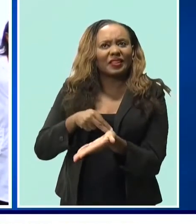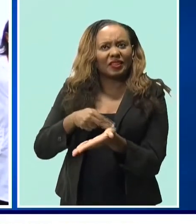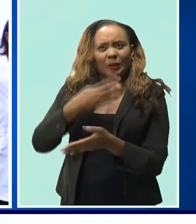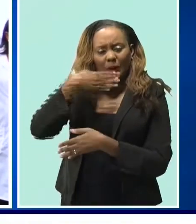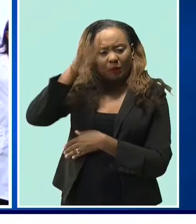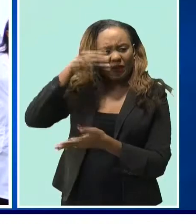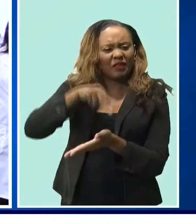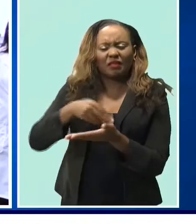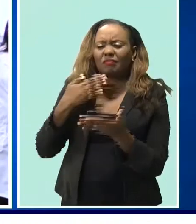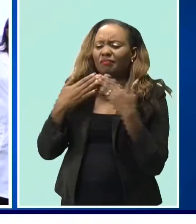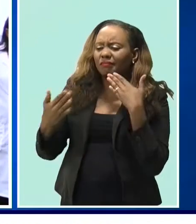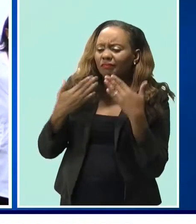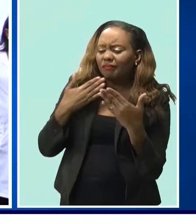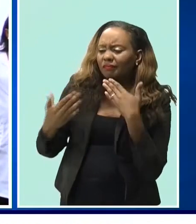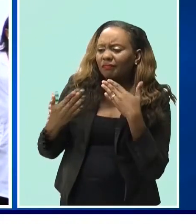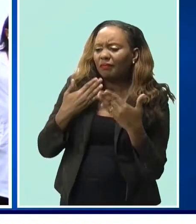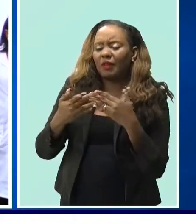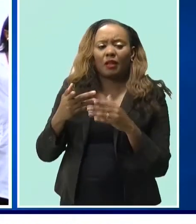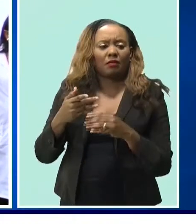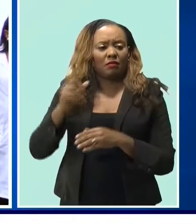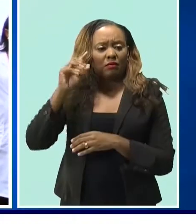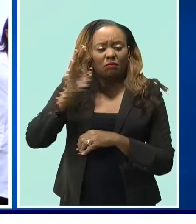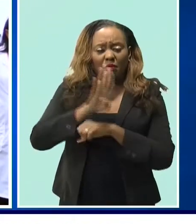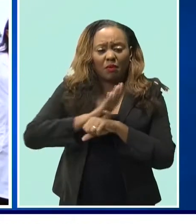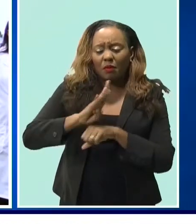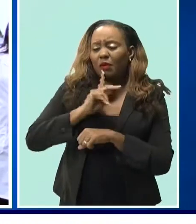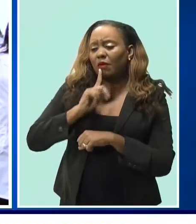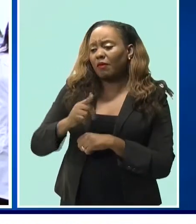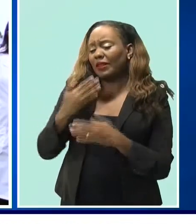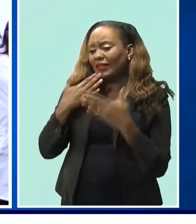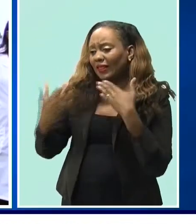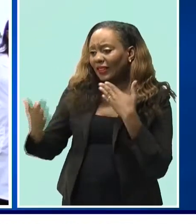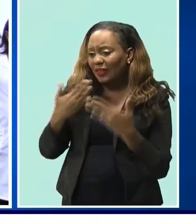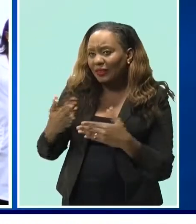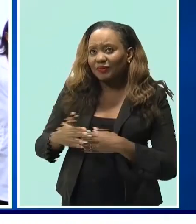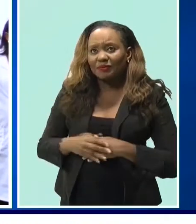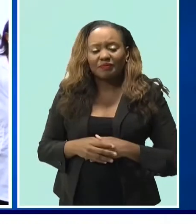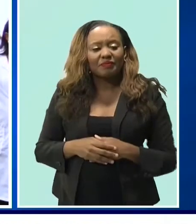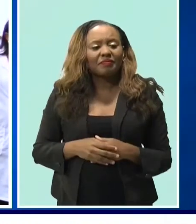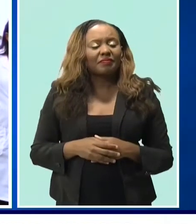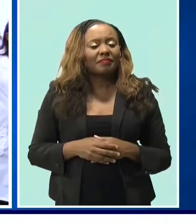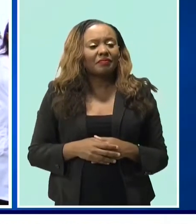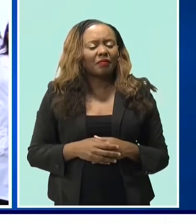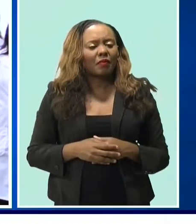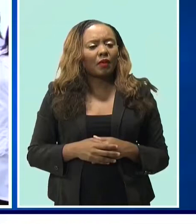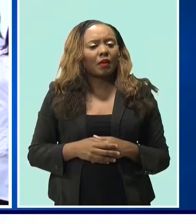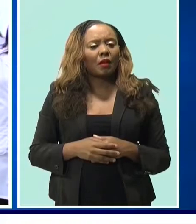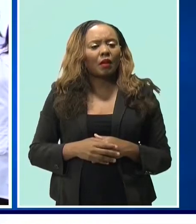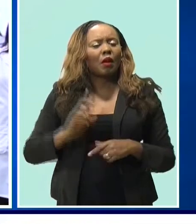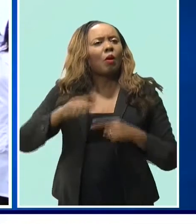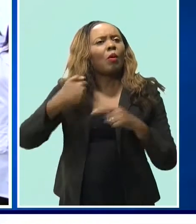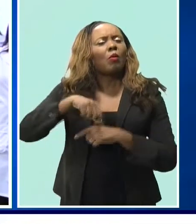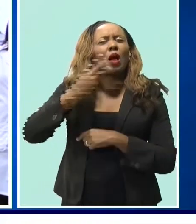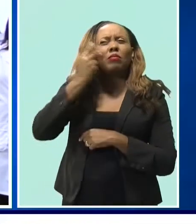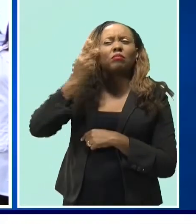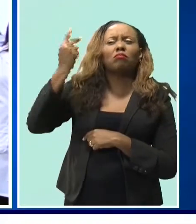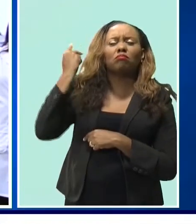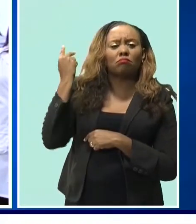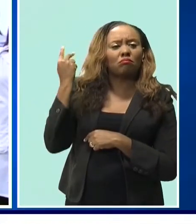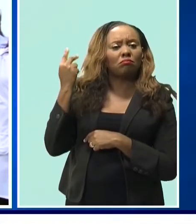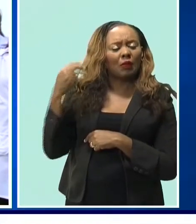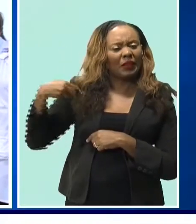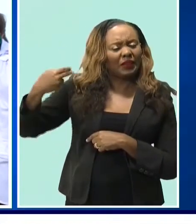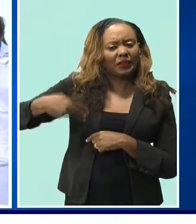service on behalf of the people and government of Barbados. When the history of this period